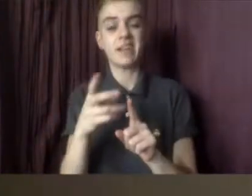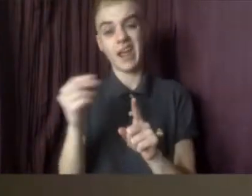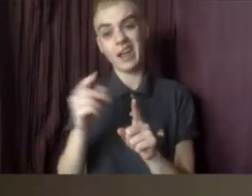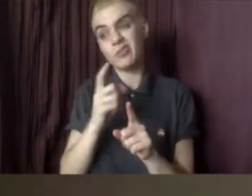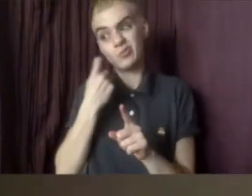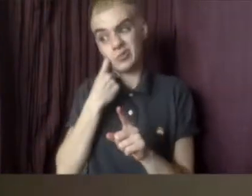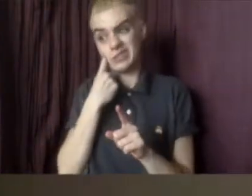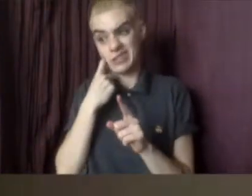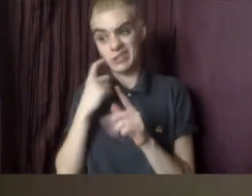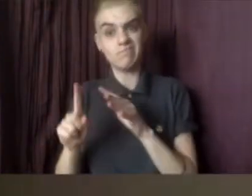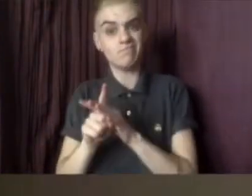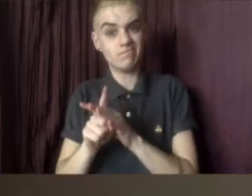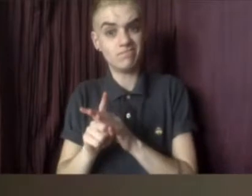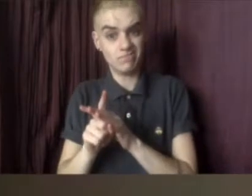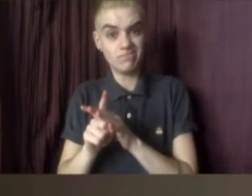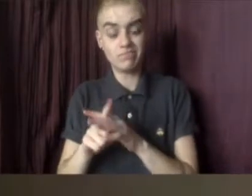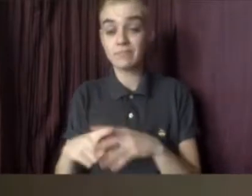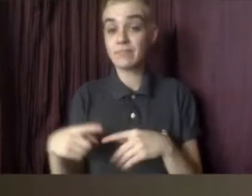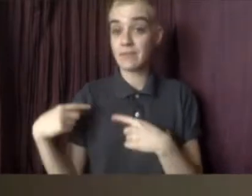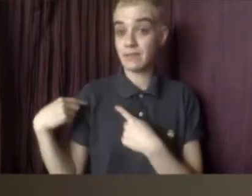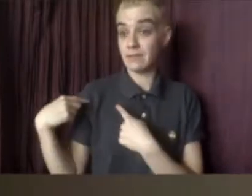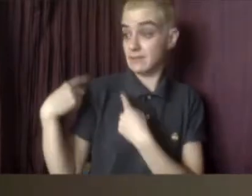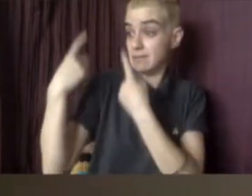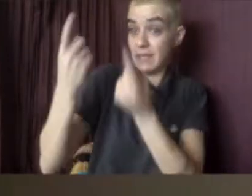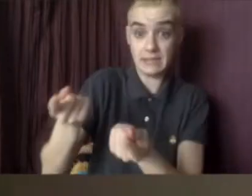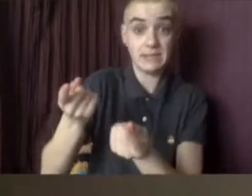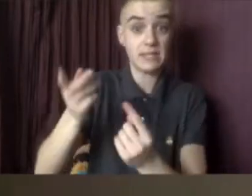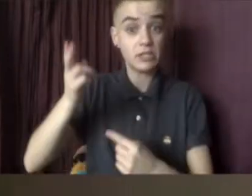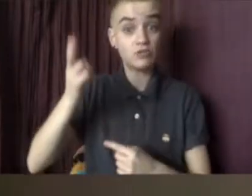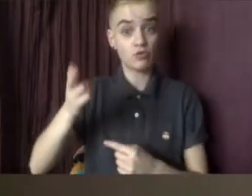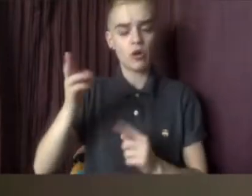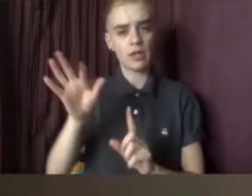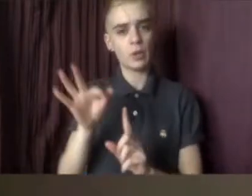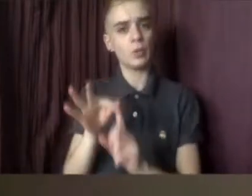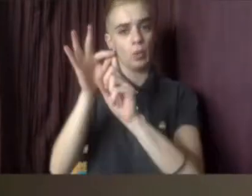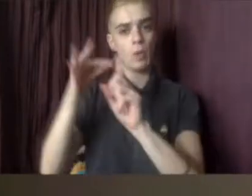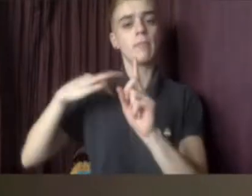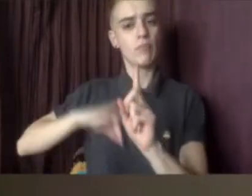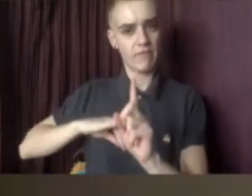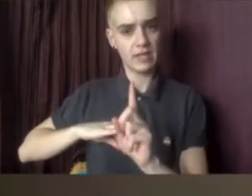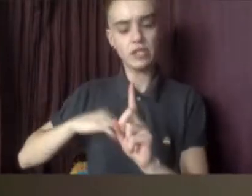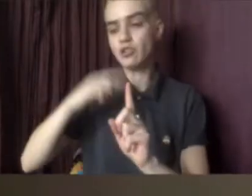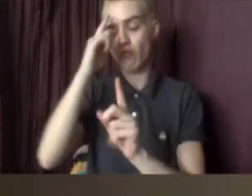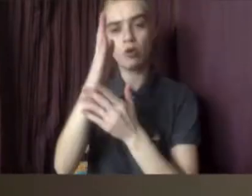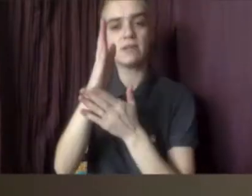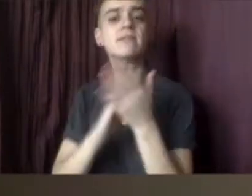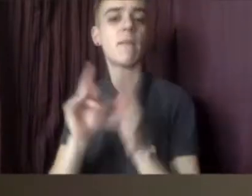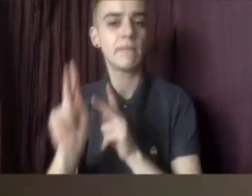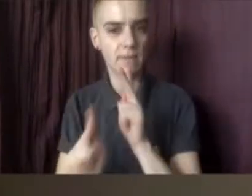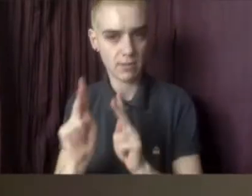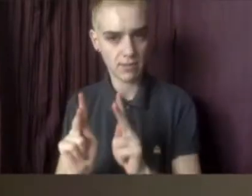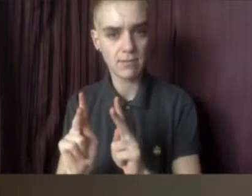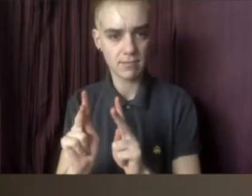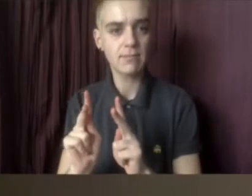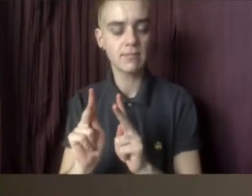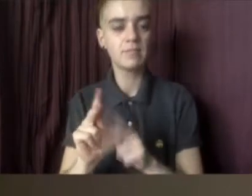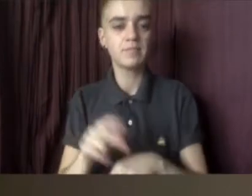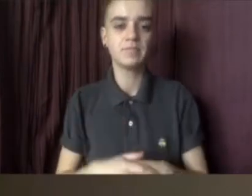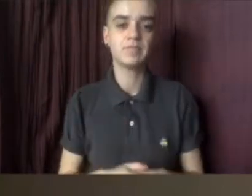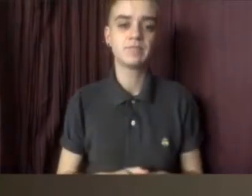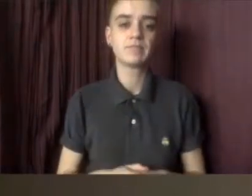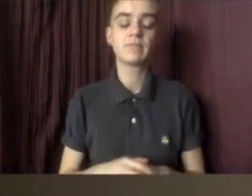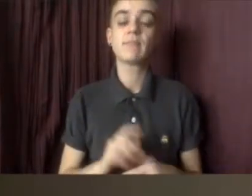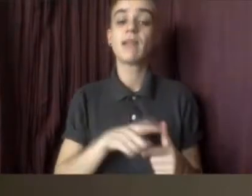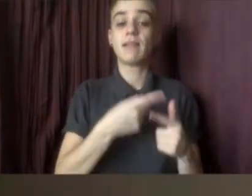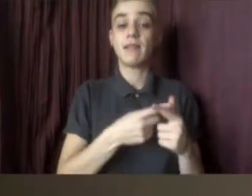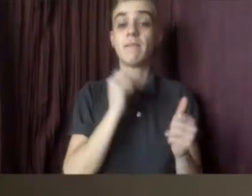was really a pivotal shift, as I'm sure you all are aware. And unfortunately, more recently, as Alan alluded